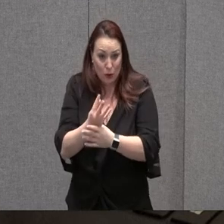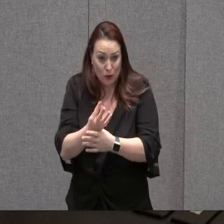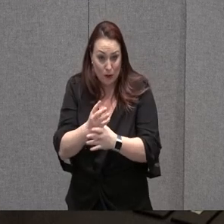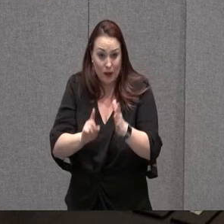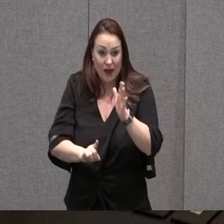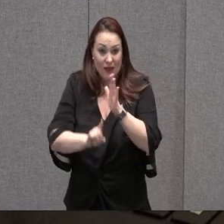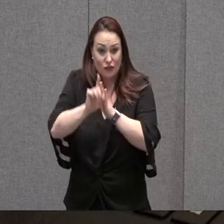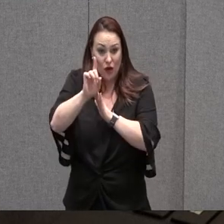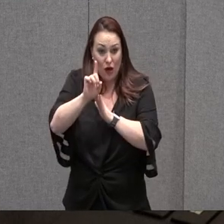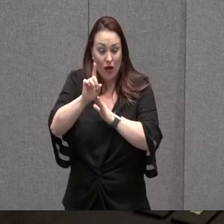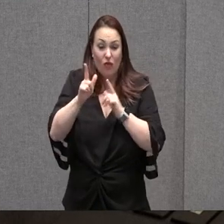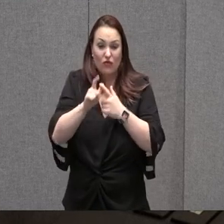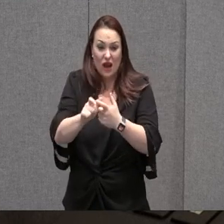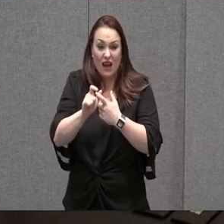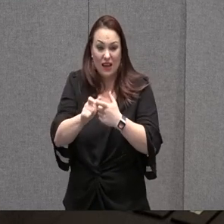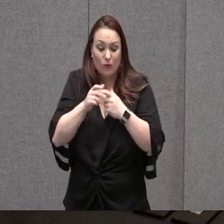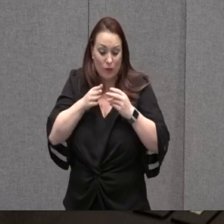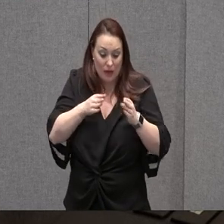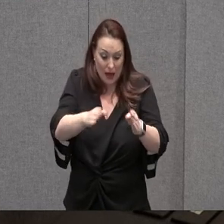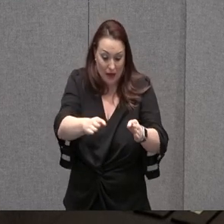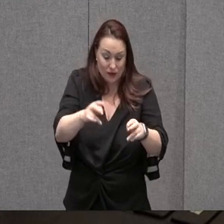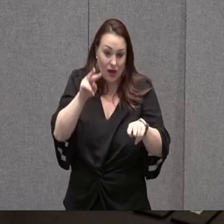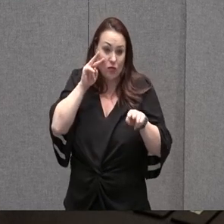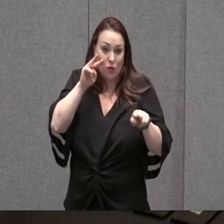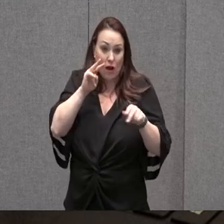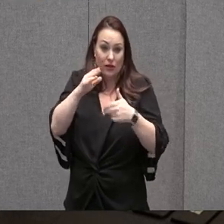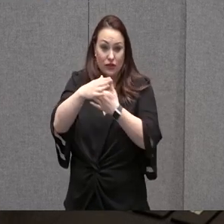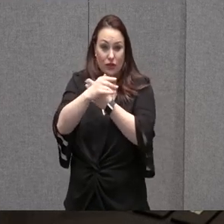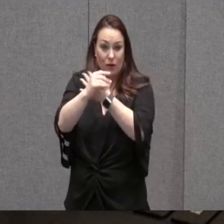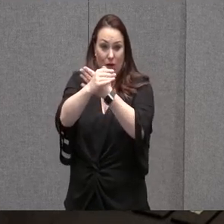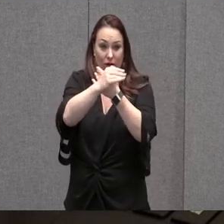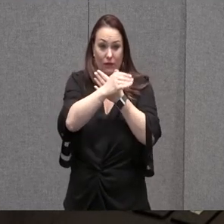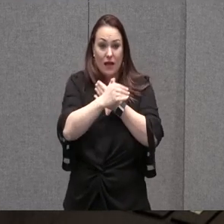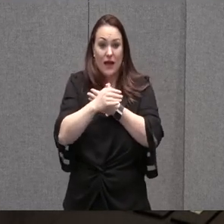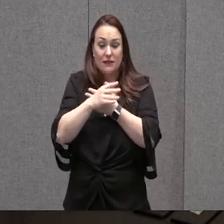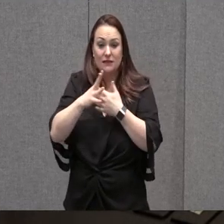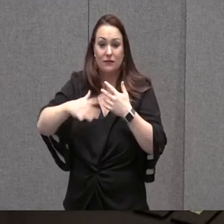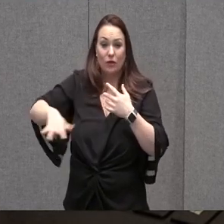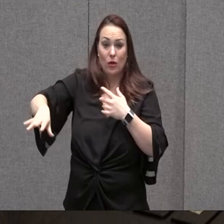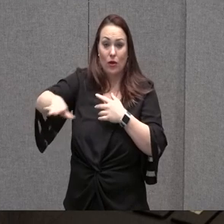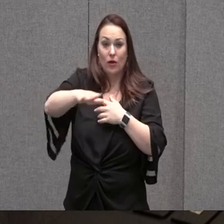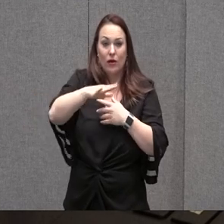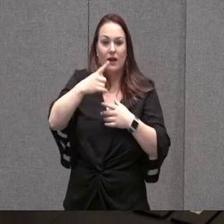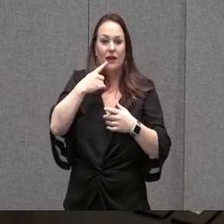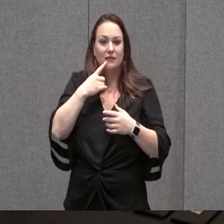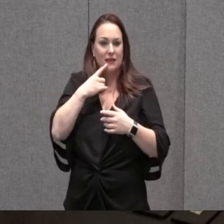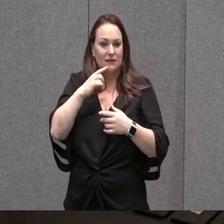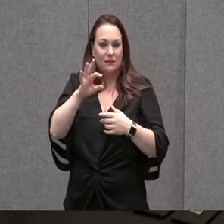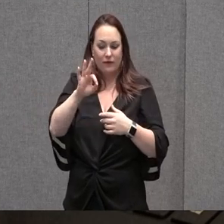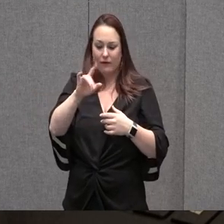through the aisles and watch the butterflies float around us. Oh, it actually says flutter.